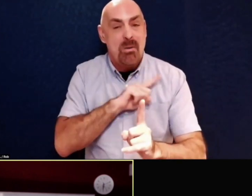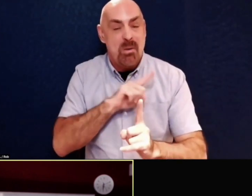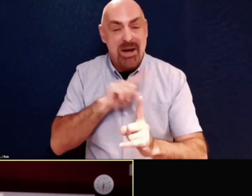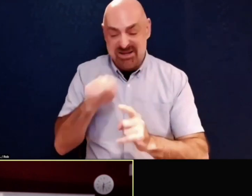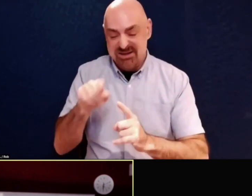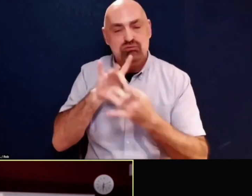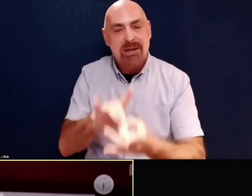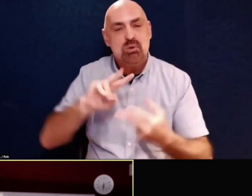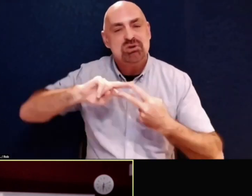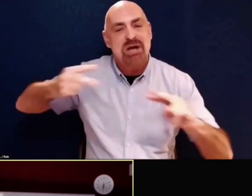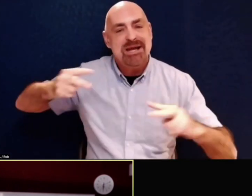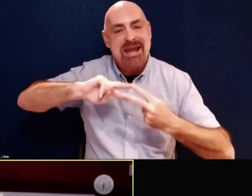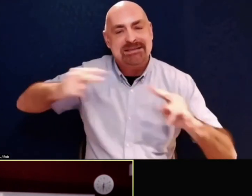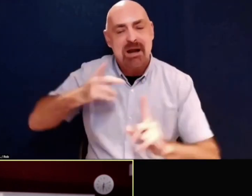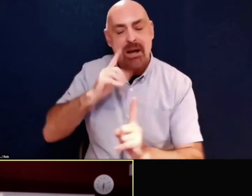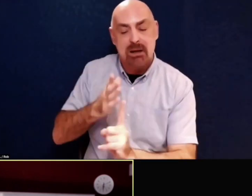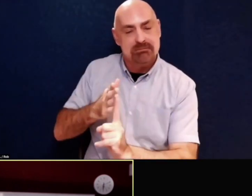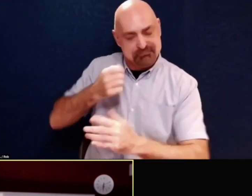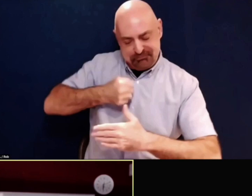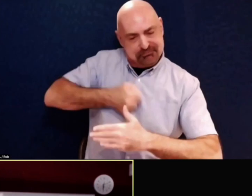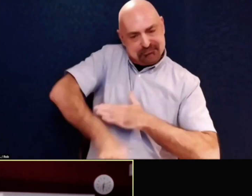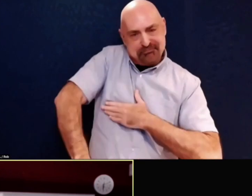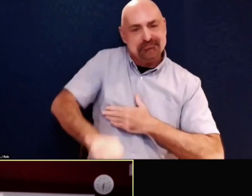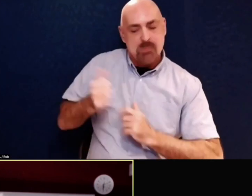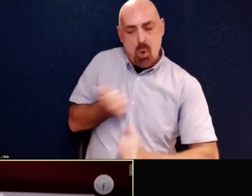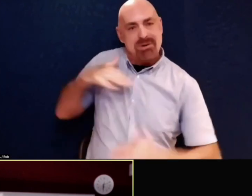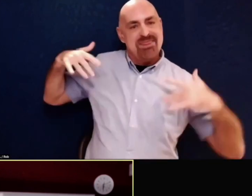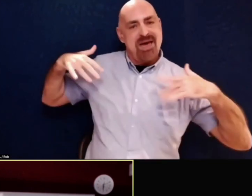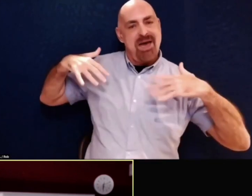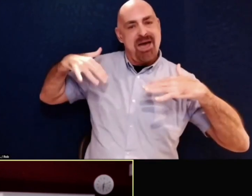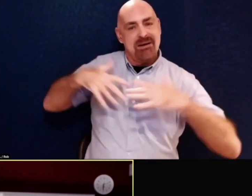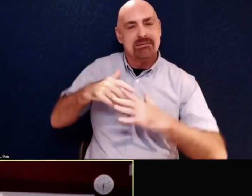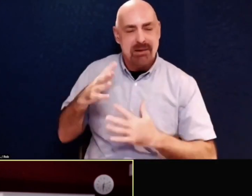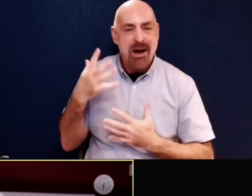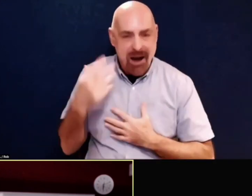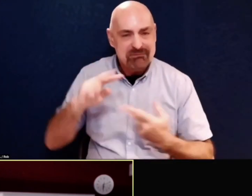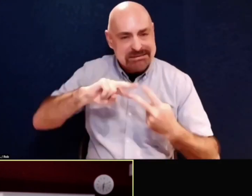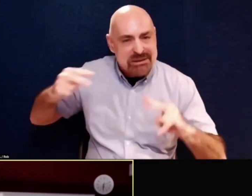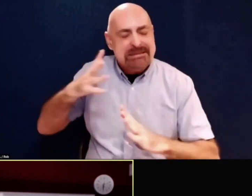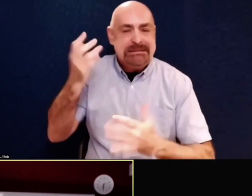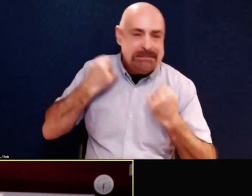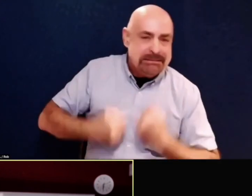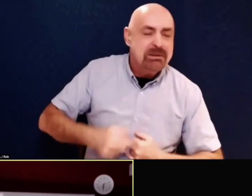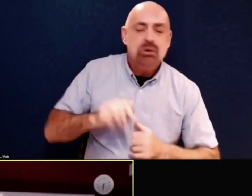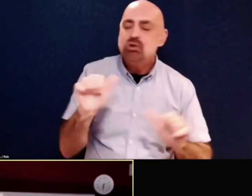genetics, about predisposition that you haven't touched on really fully.